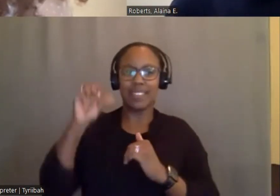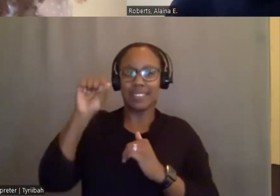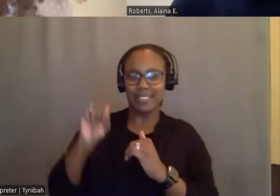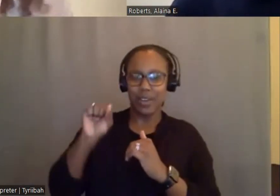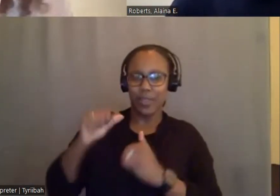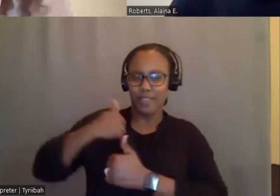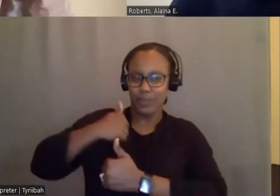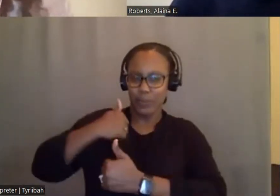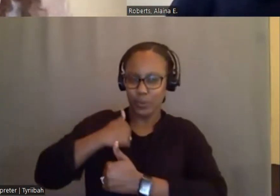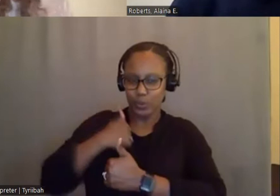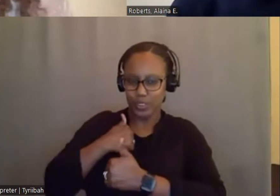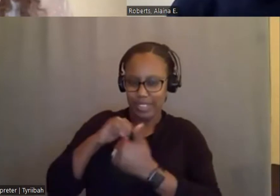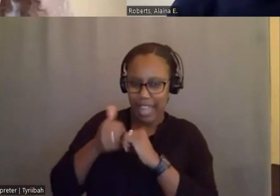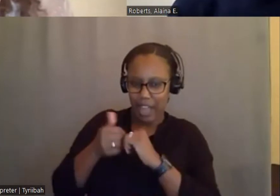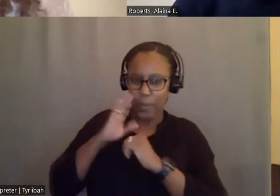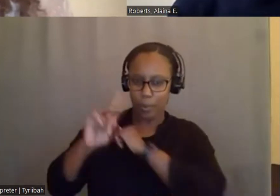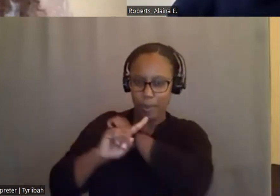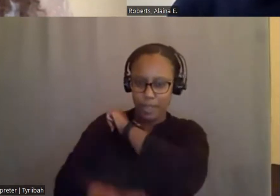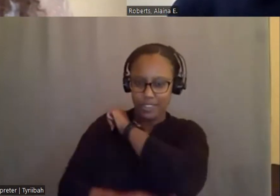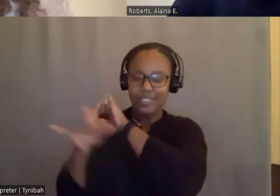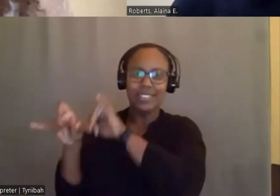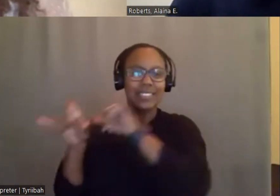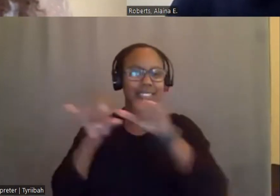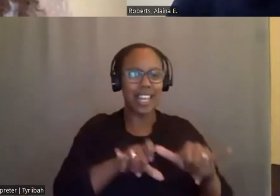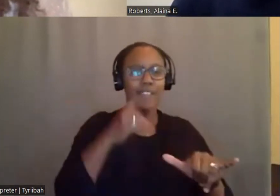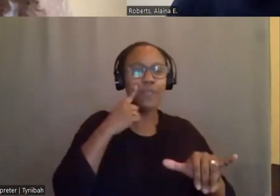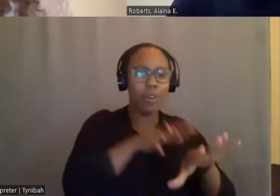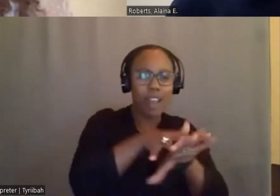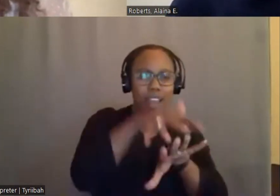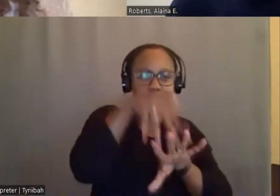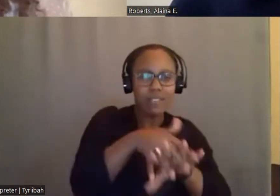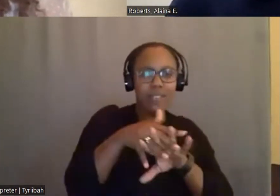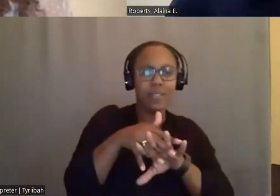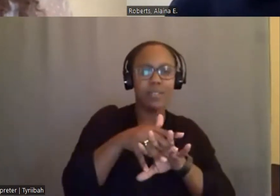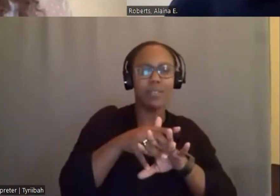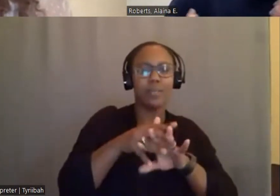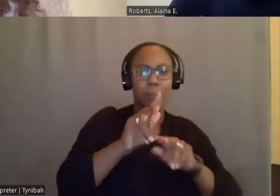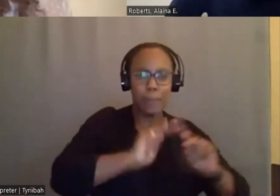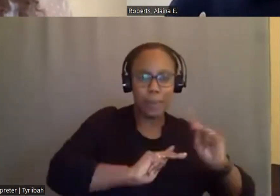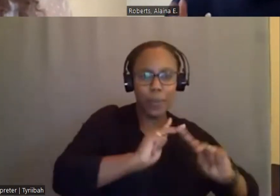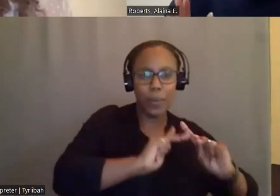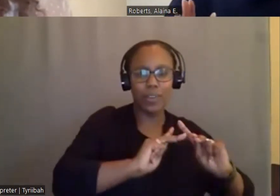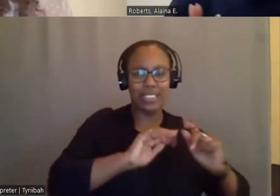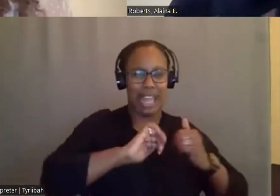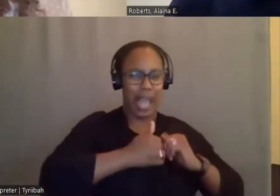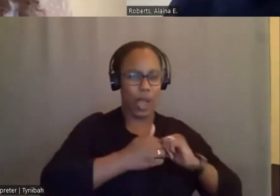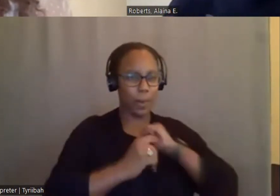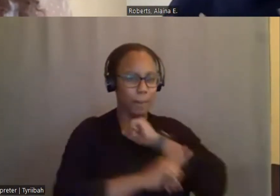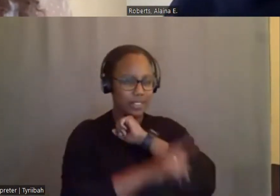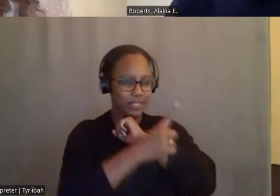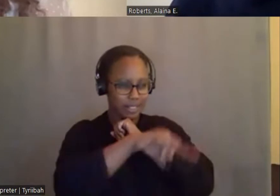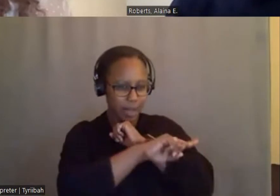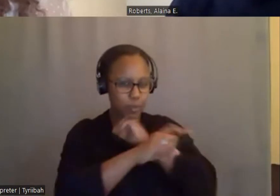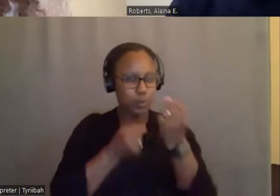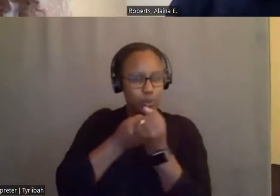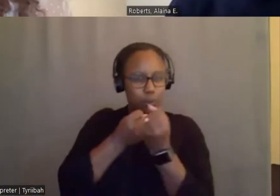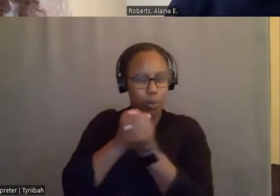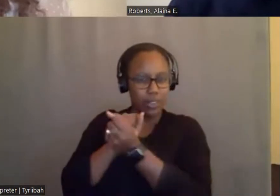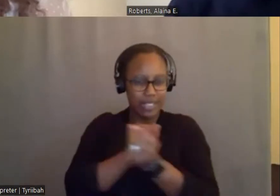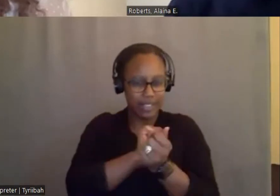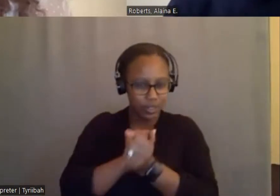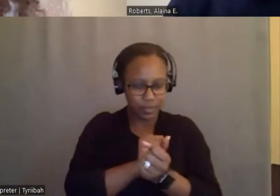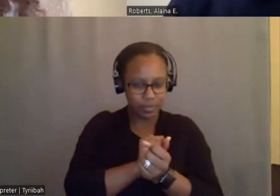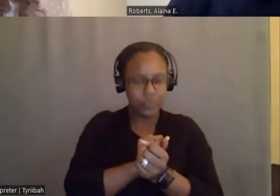American Confederates. And so what the Secretary of Interior at the time really decides is that he's going to punish these slaveholding